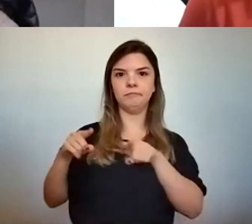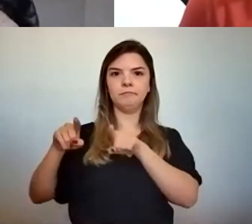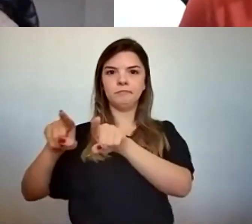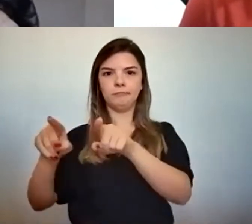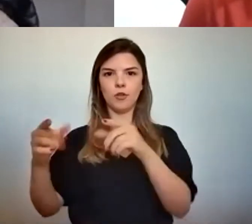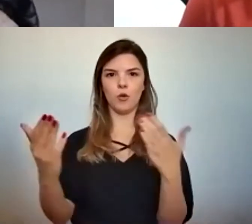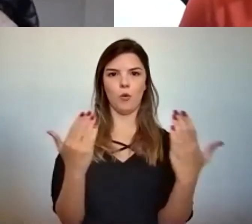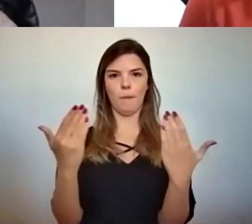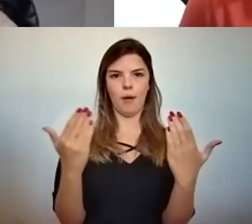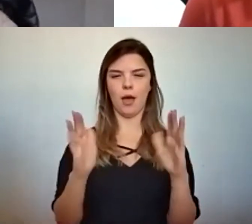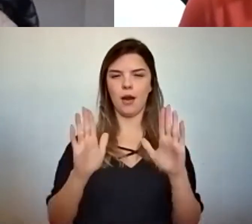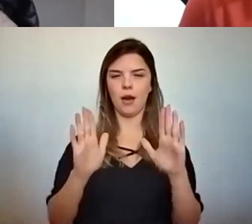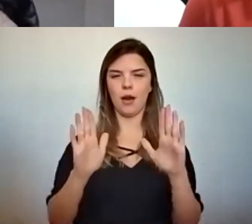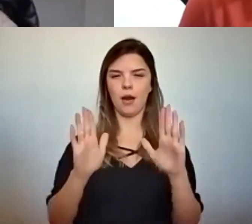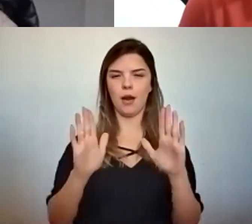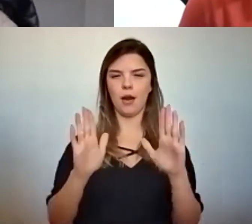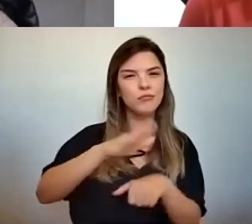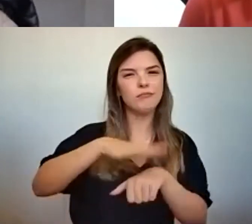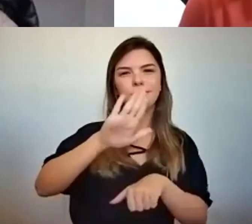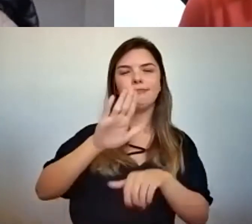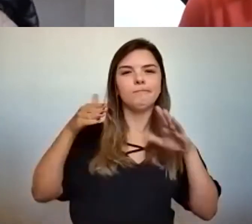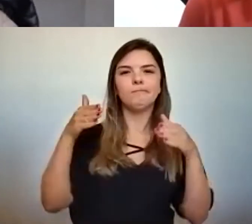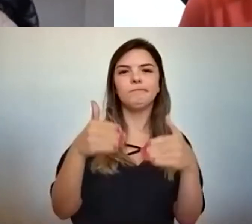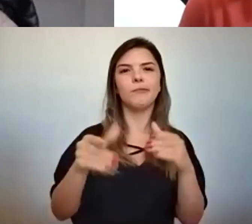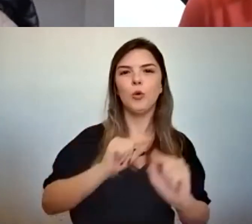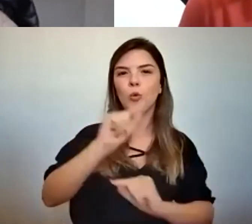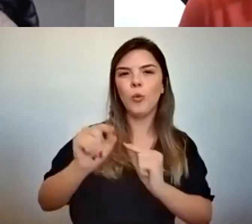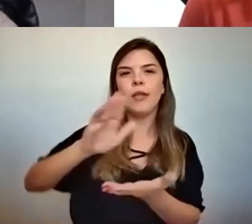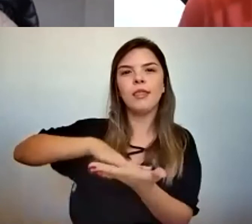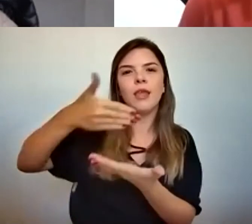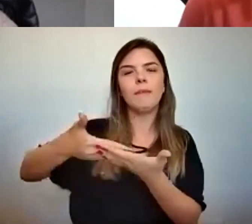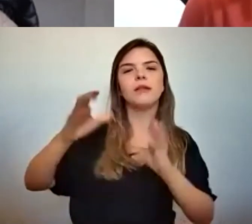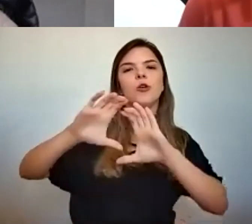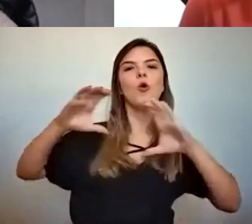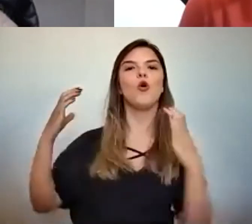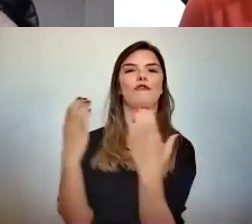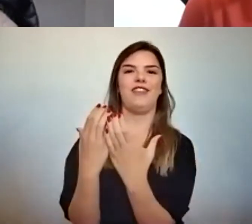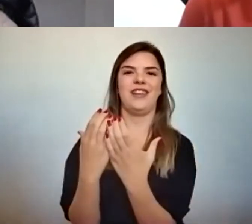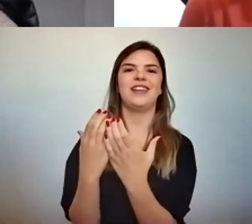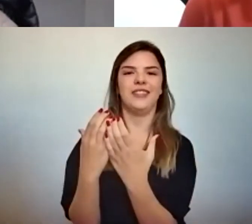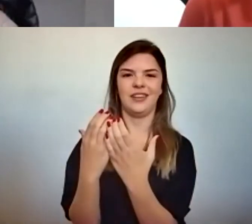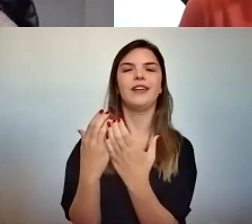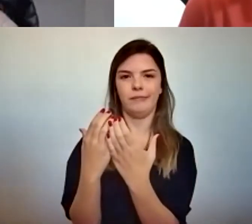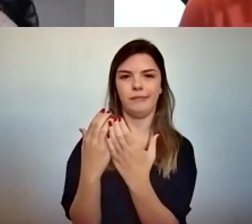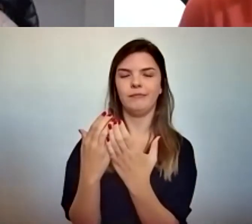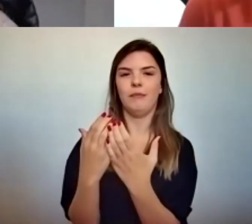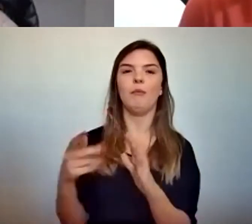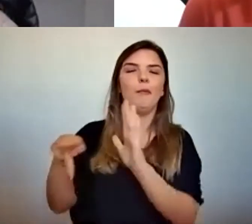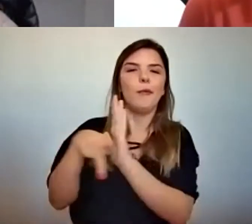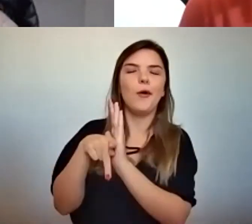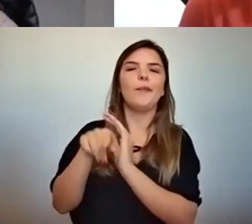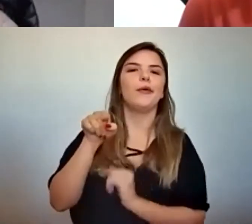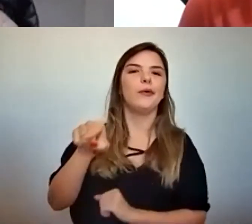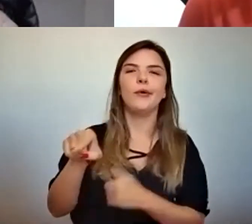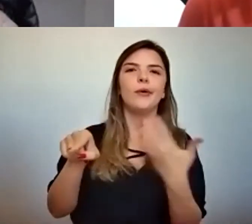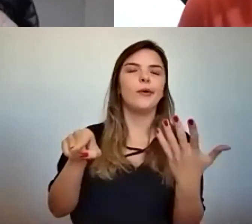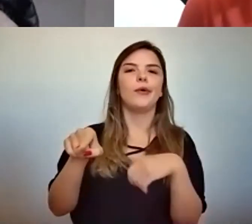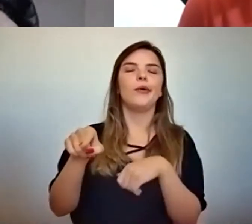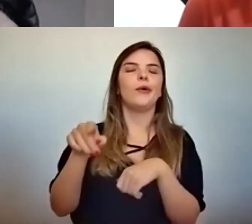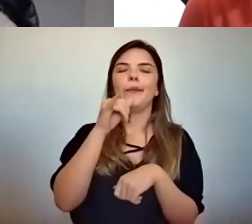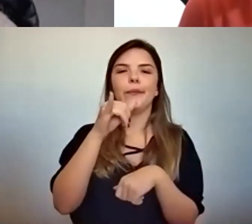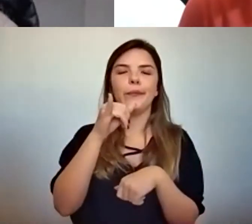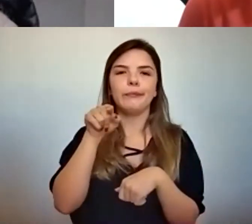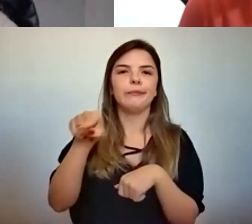more relevant for conference interpreters in as